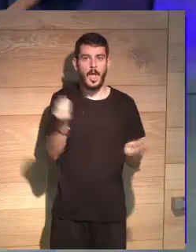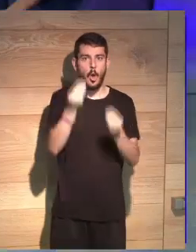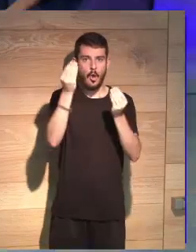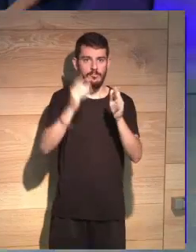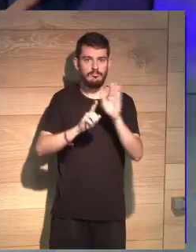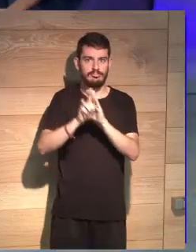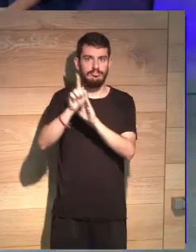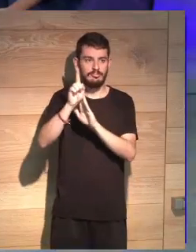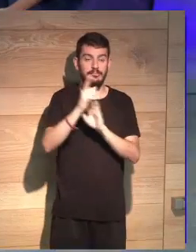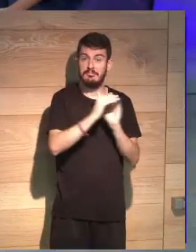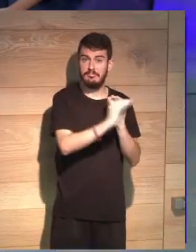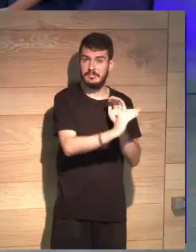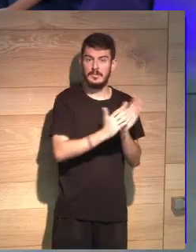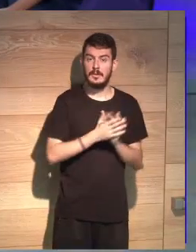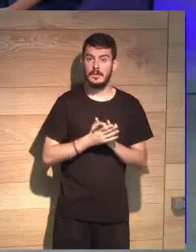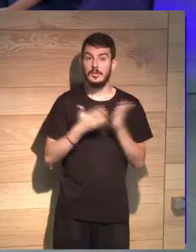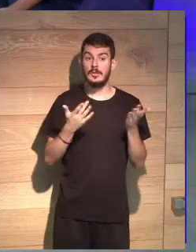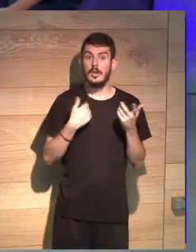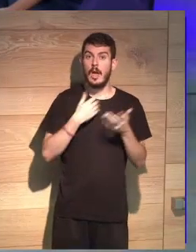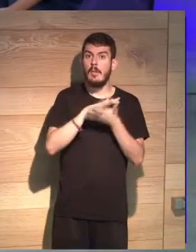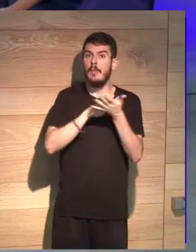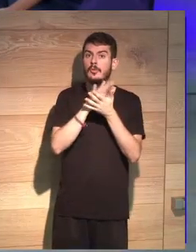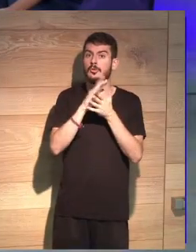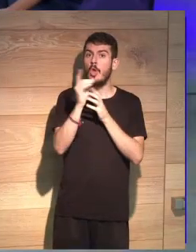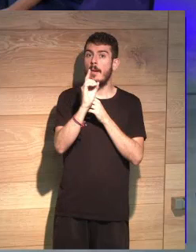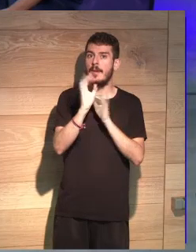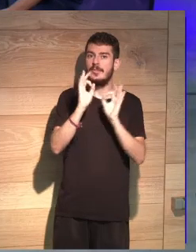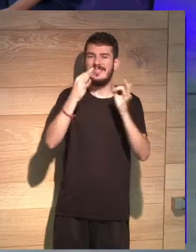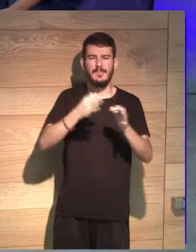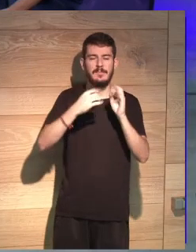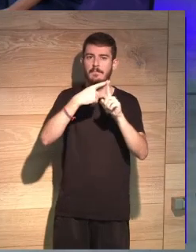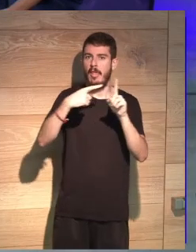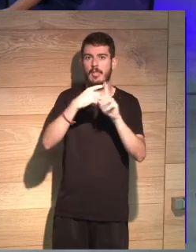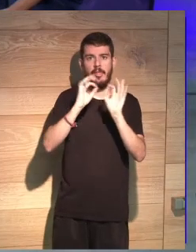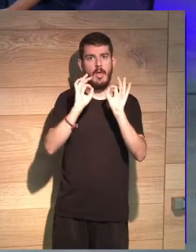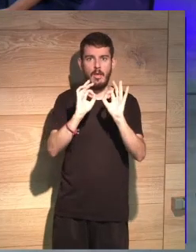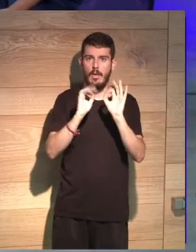at multitasking and increased their skills as they played